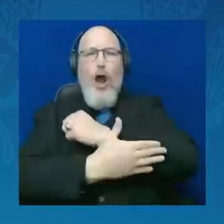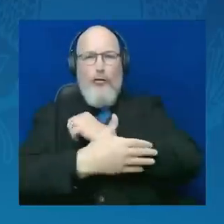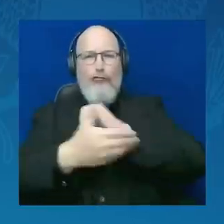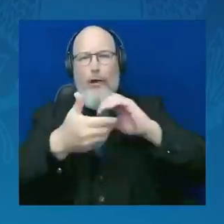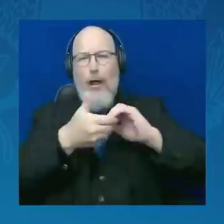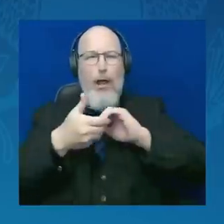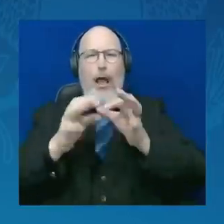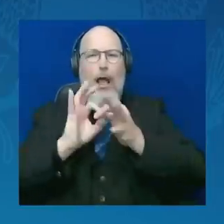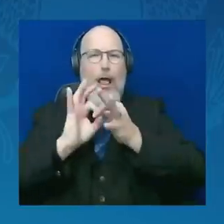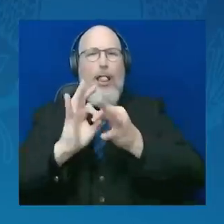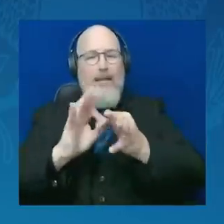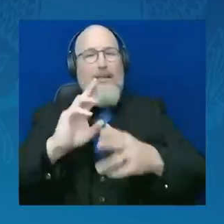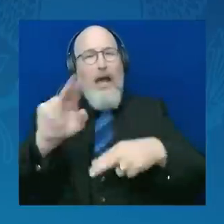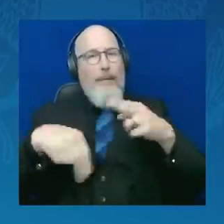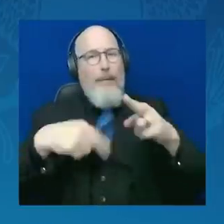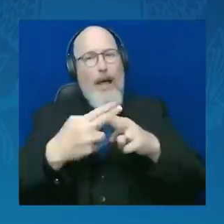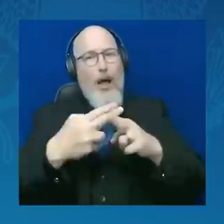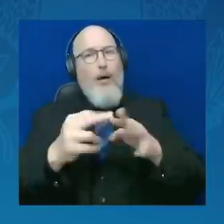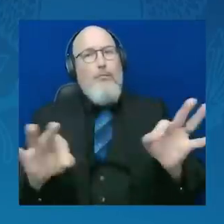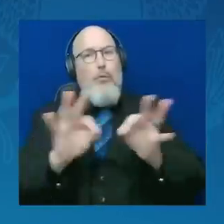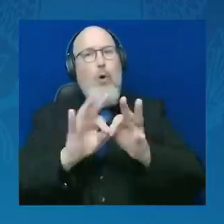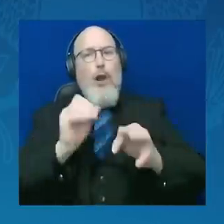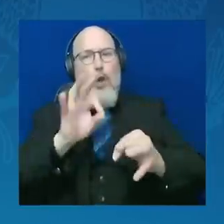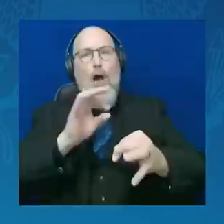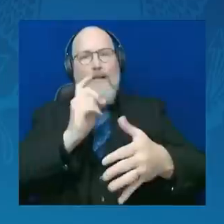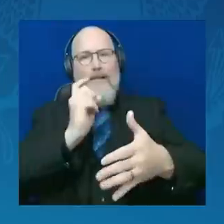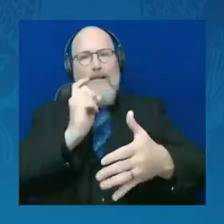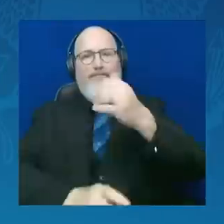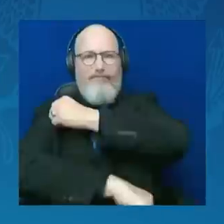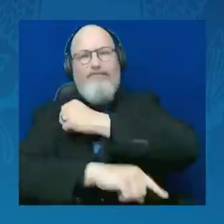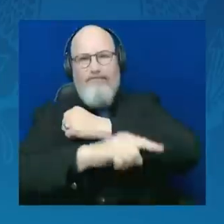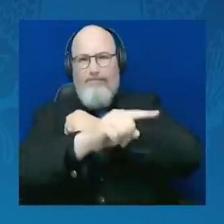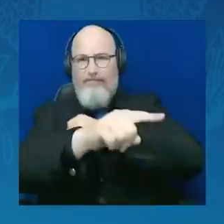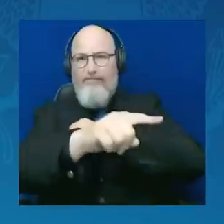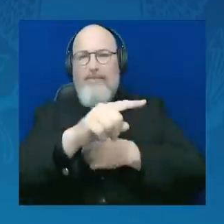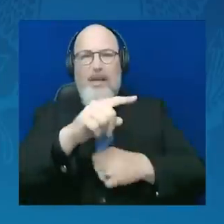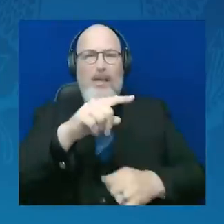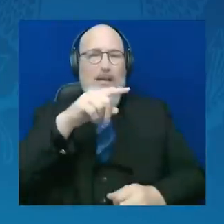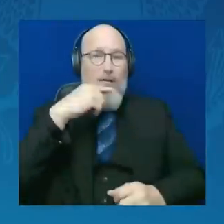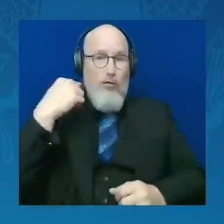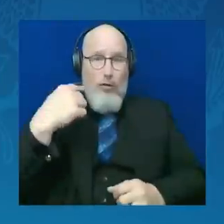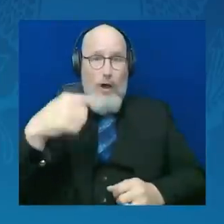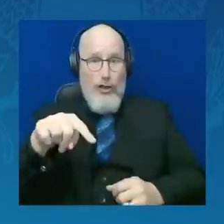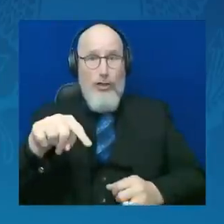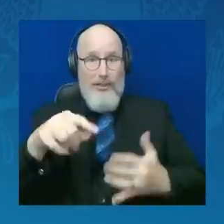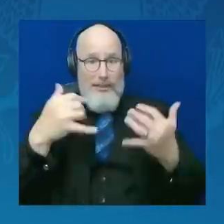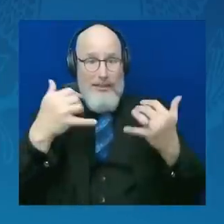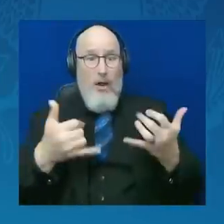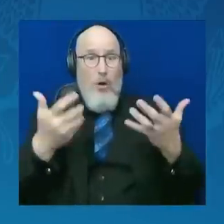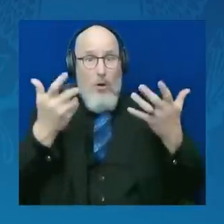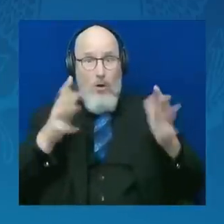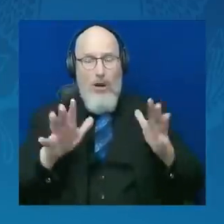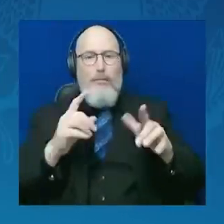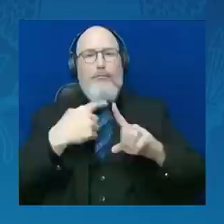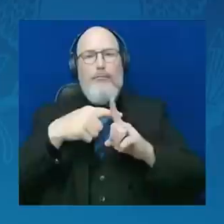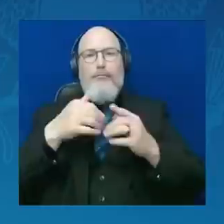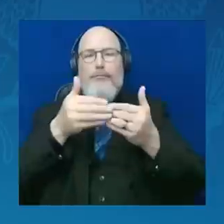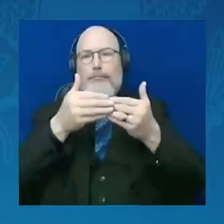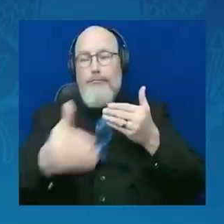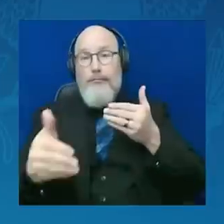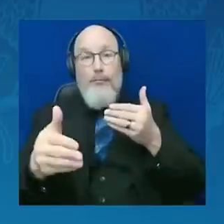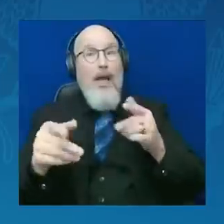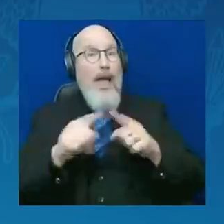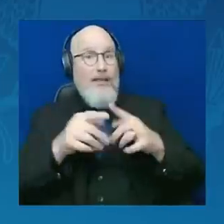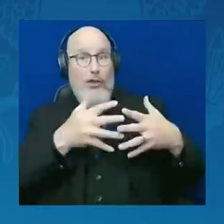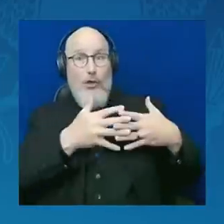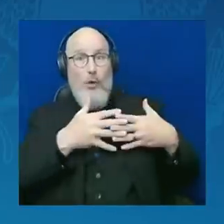and going forward. As we have announced in the United States, we have, through the United States Department of